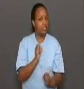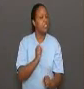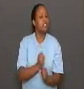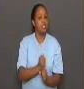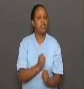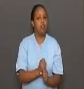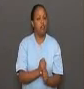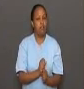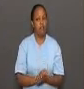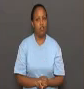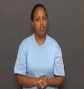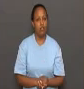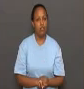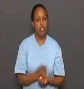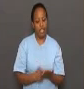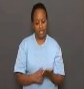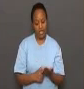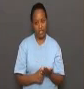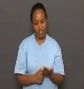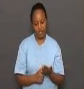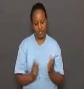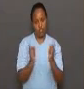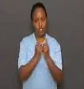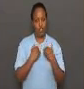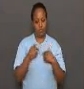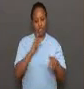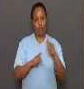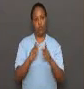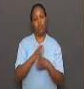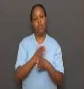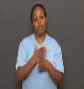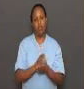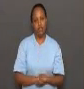This infers a relationship between people.